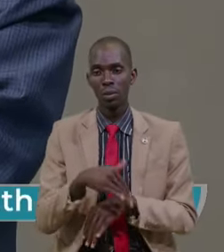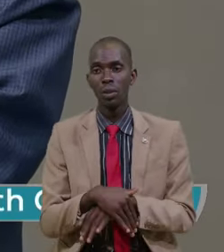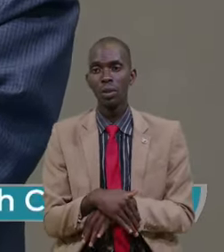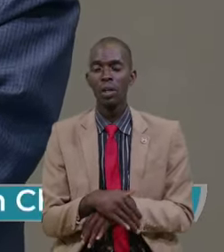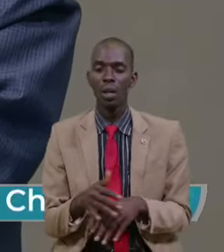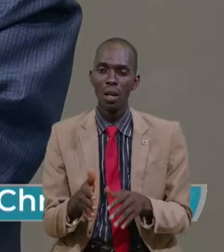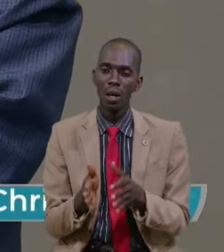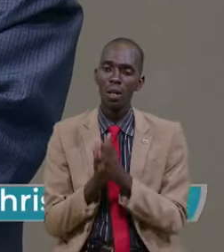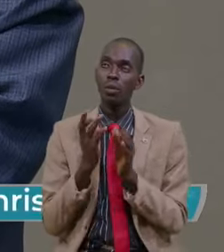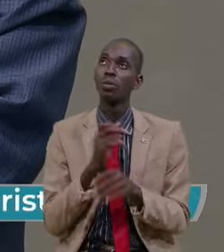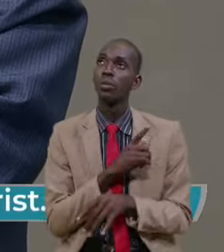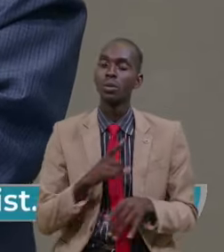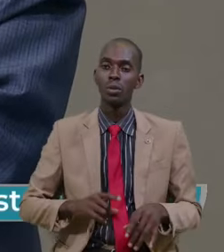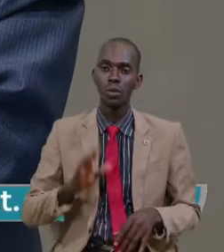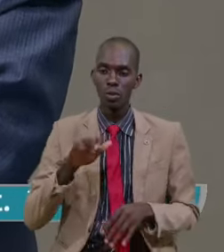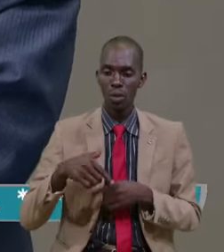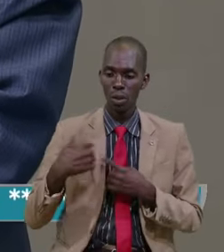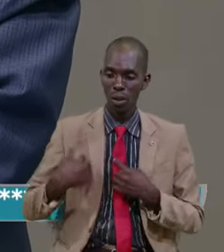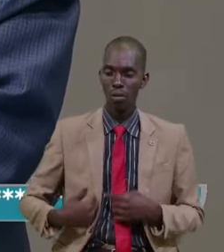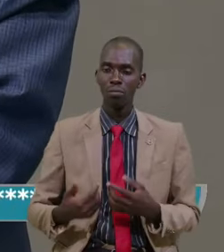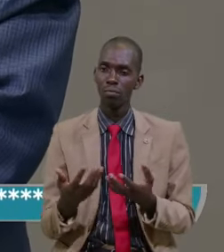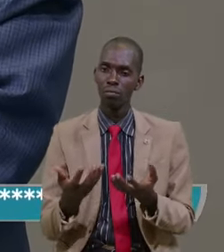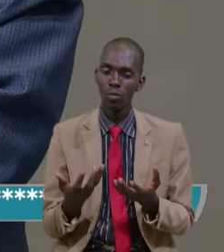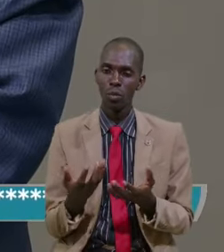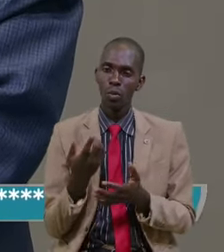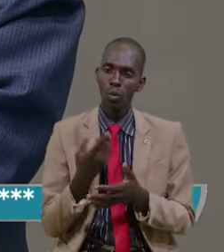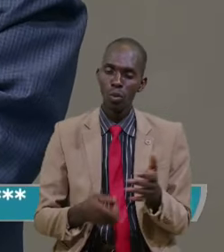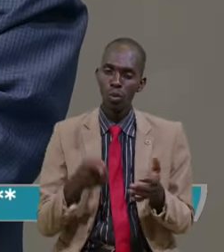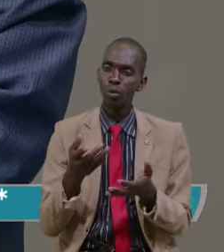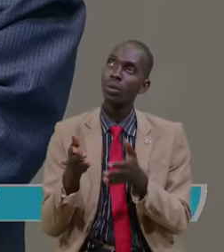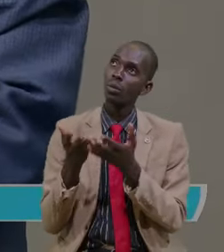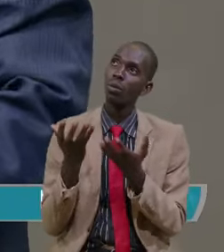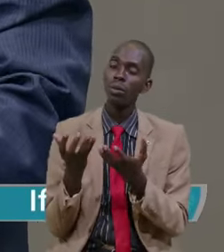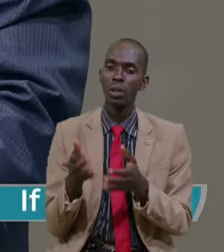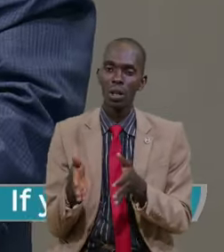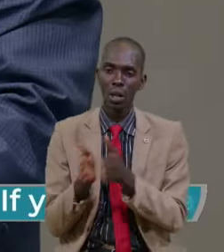desire, your request. That's why you are here.